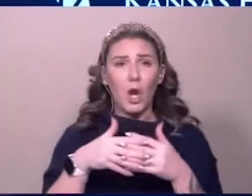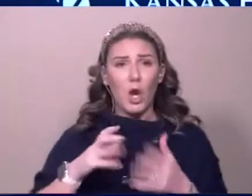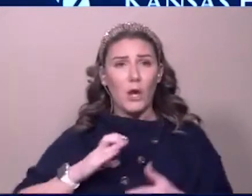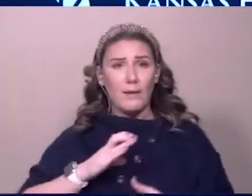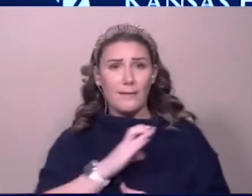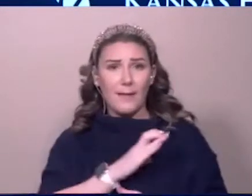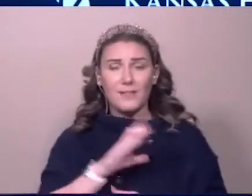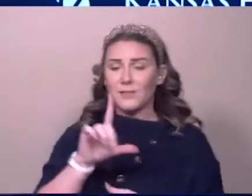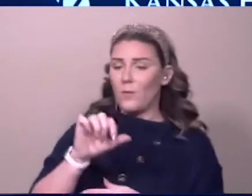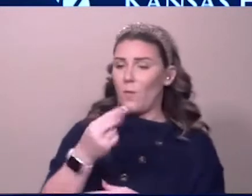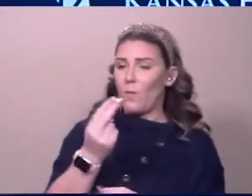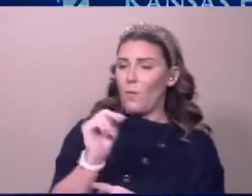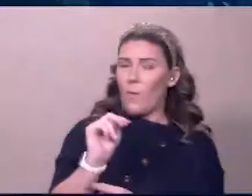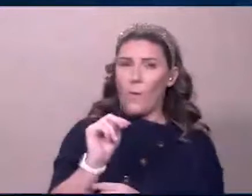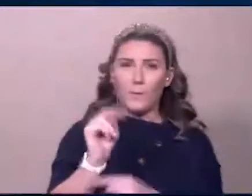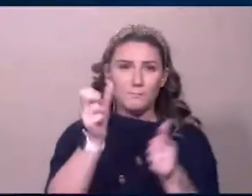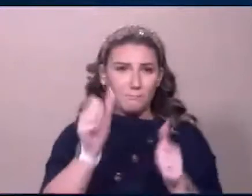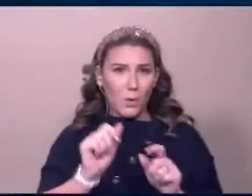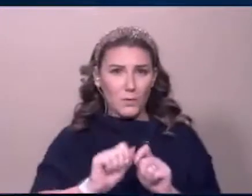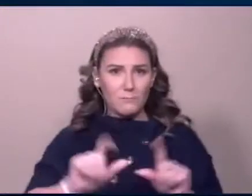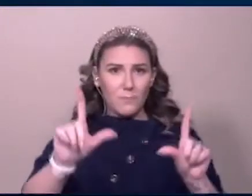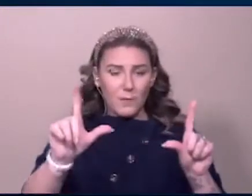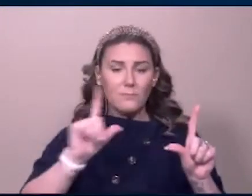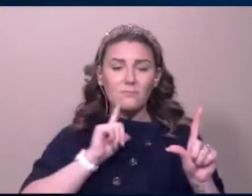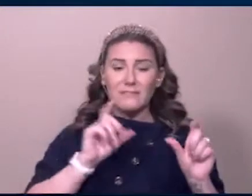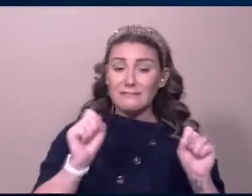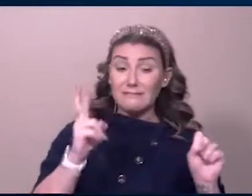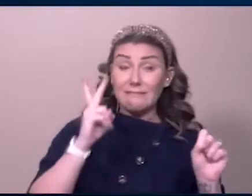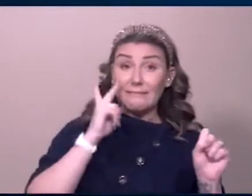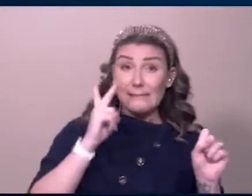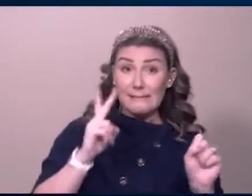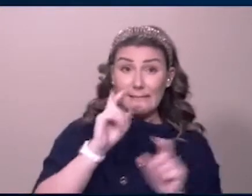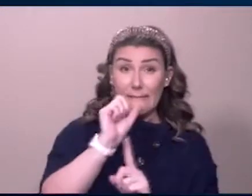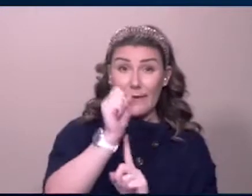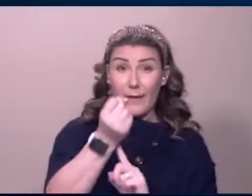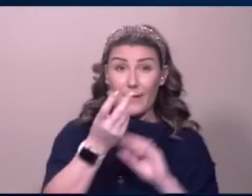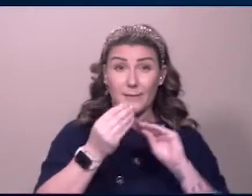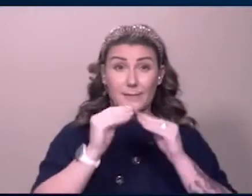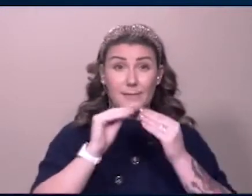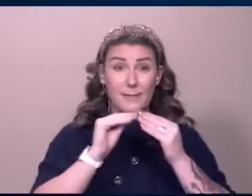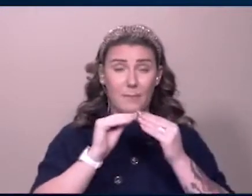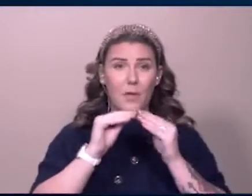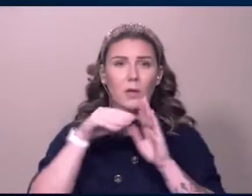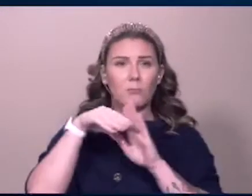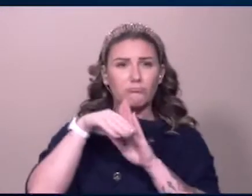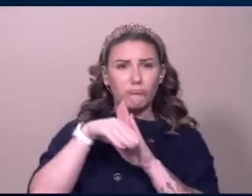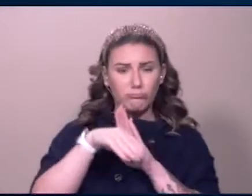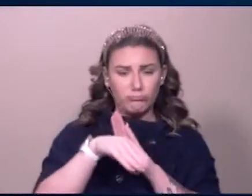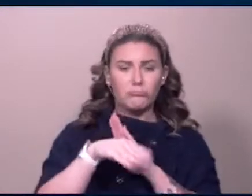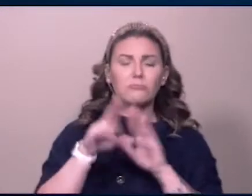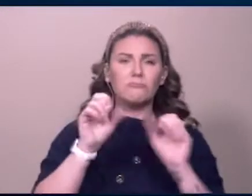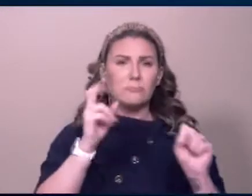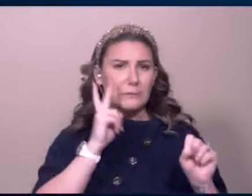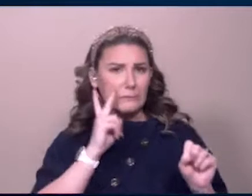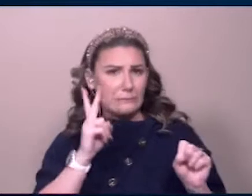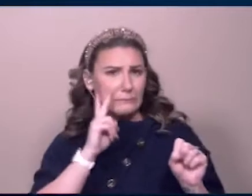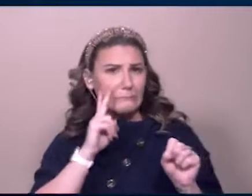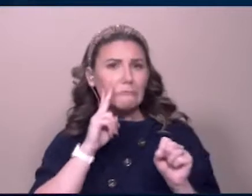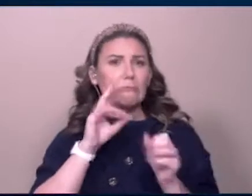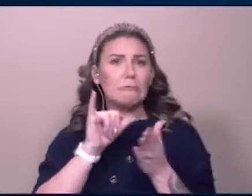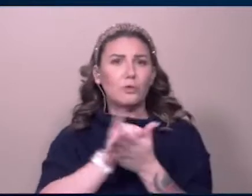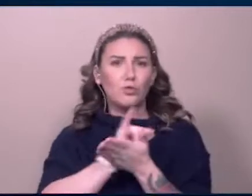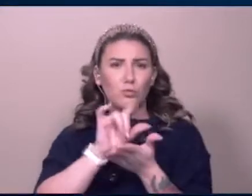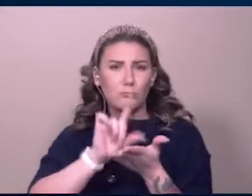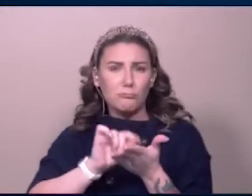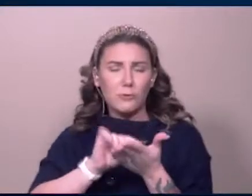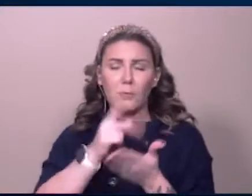Logan's going to post those for me. As you can see, the case numbers are clearly trending down. And you can see that in the New York Times. You look at both Kansas